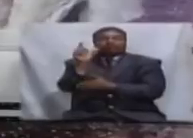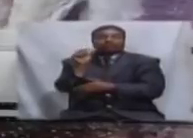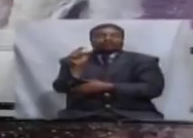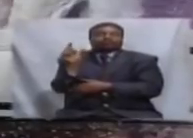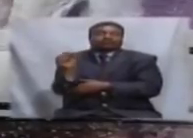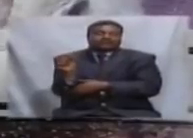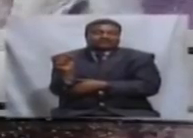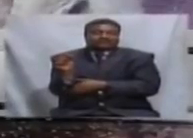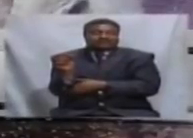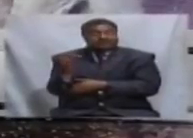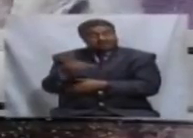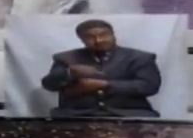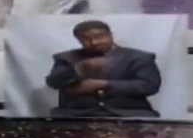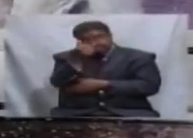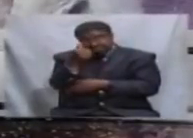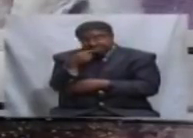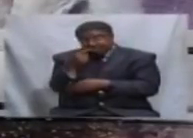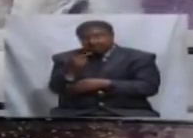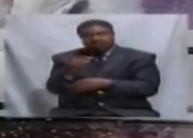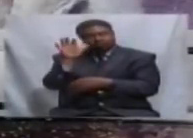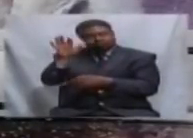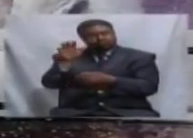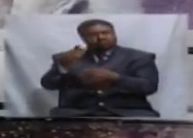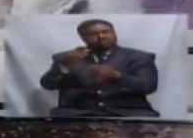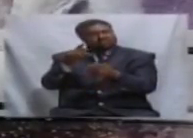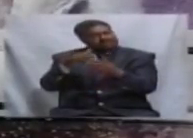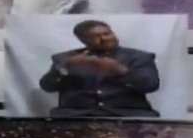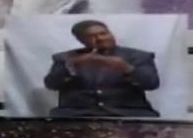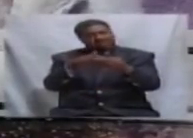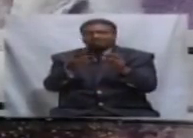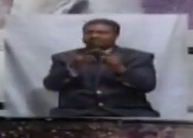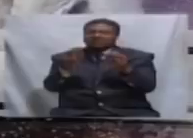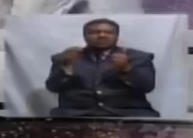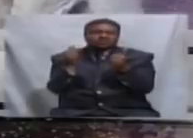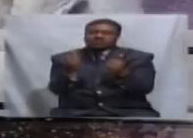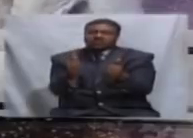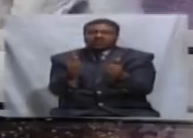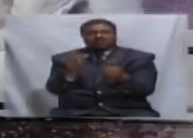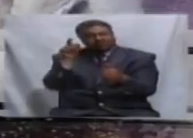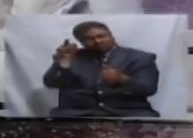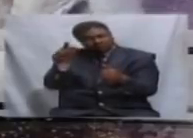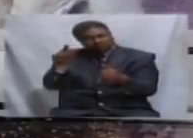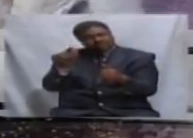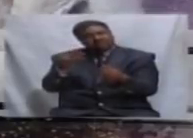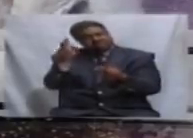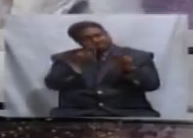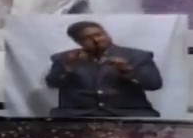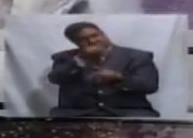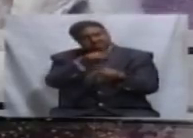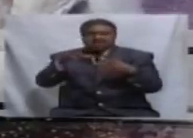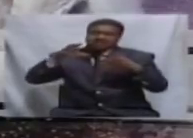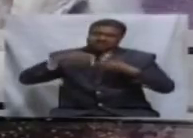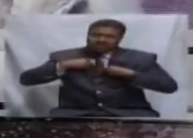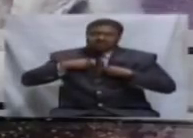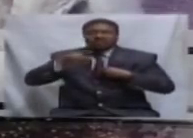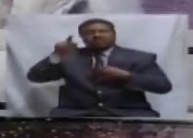doubt with Mr. Xi's tested leadership, which is anchored on deep feelings and fight bound to his people, resulting